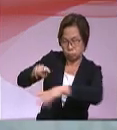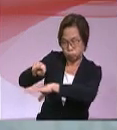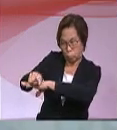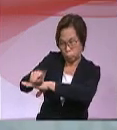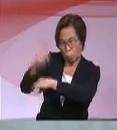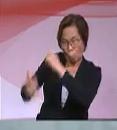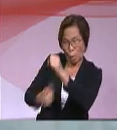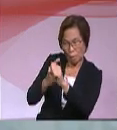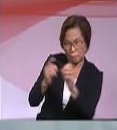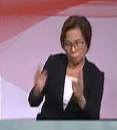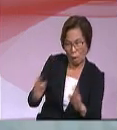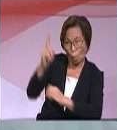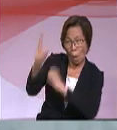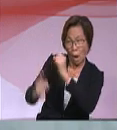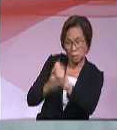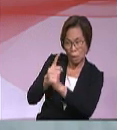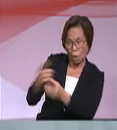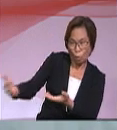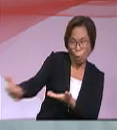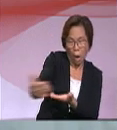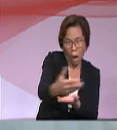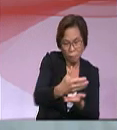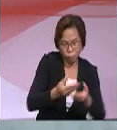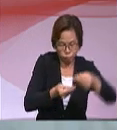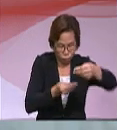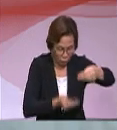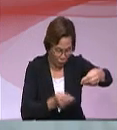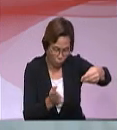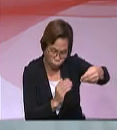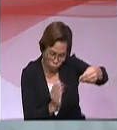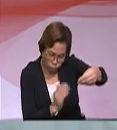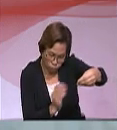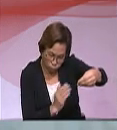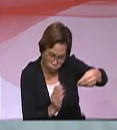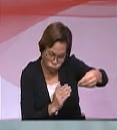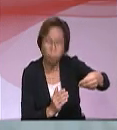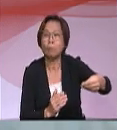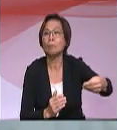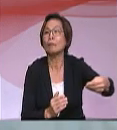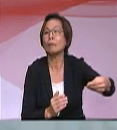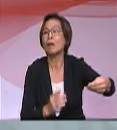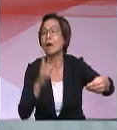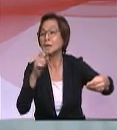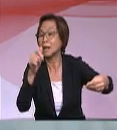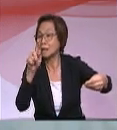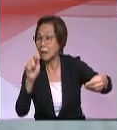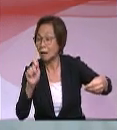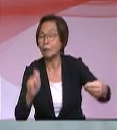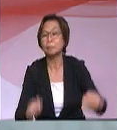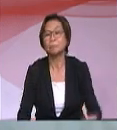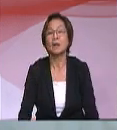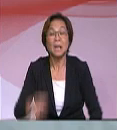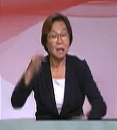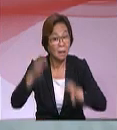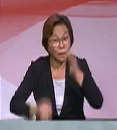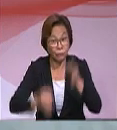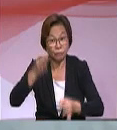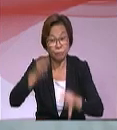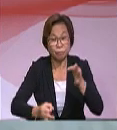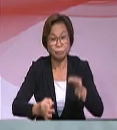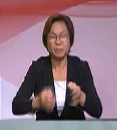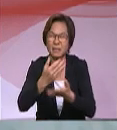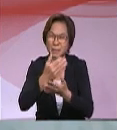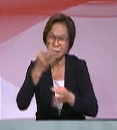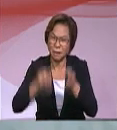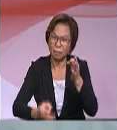and we collect the data and review the data appropriately. So if there is actually